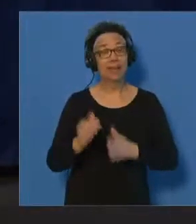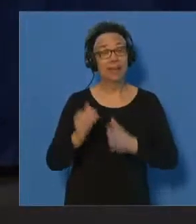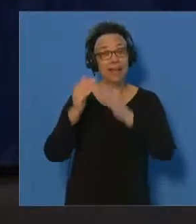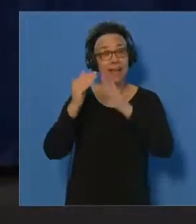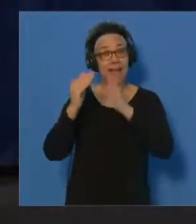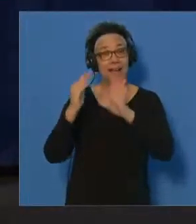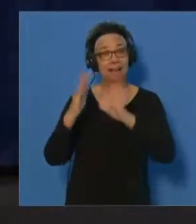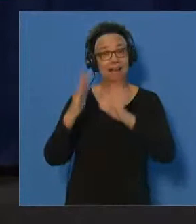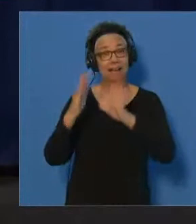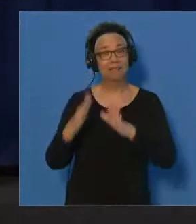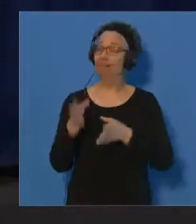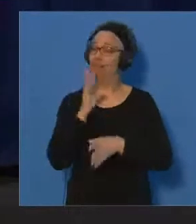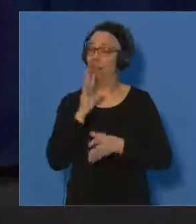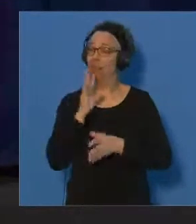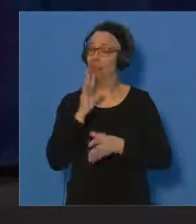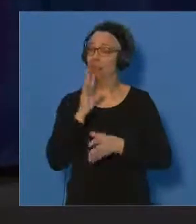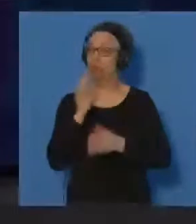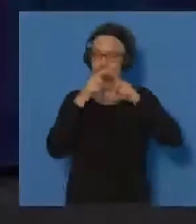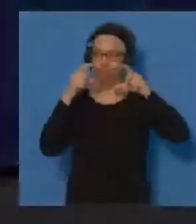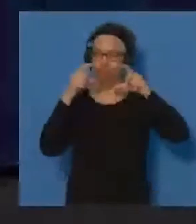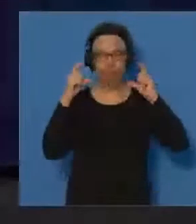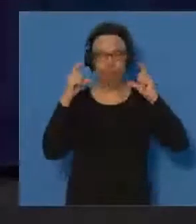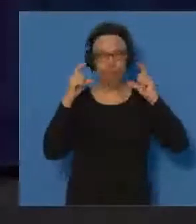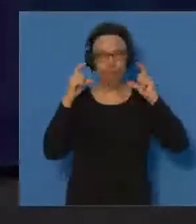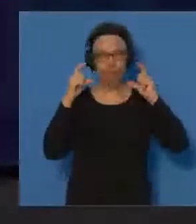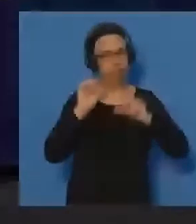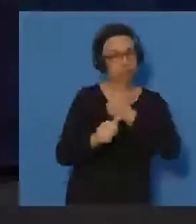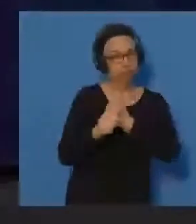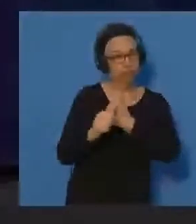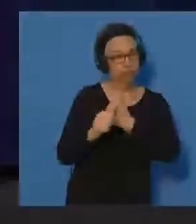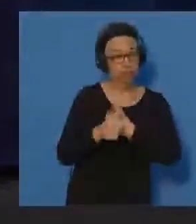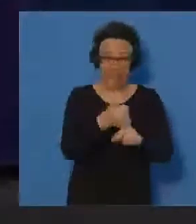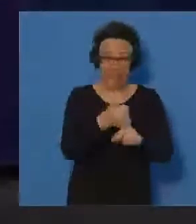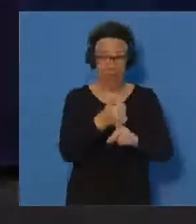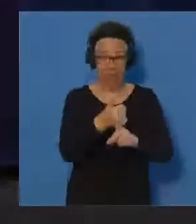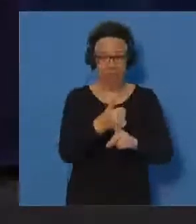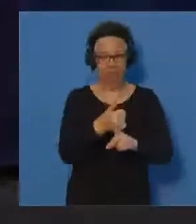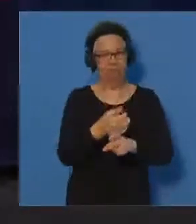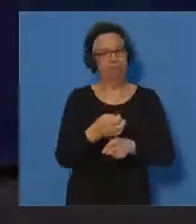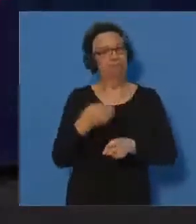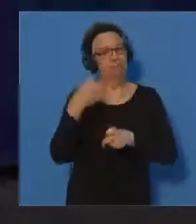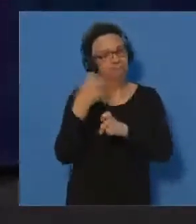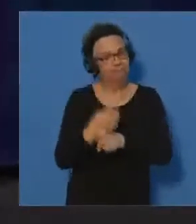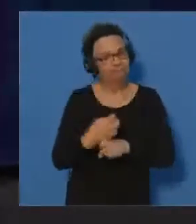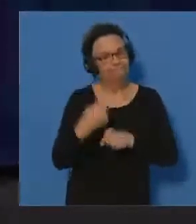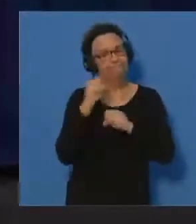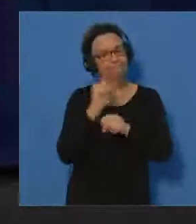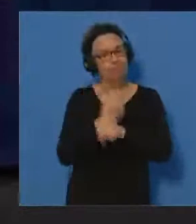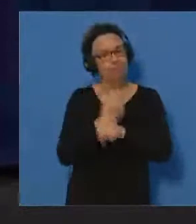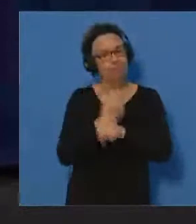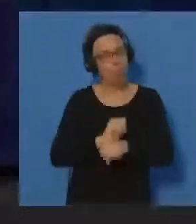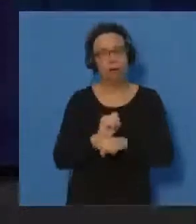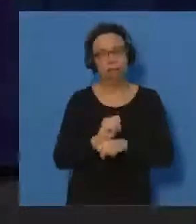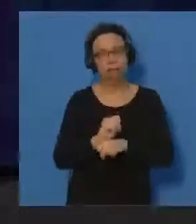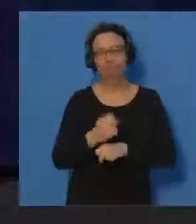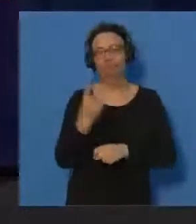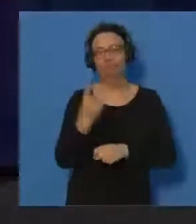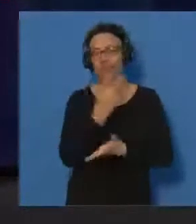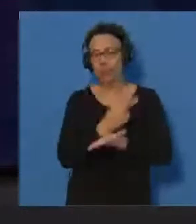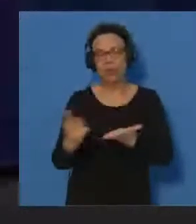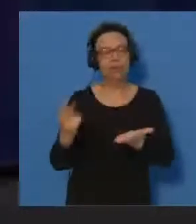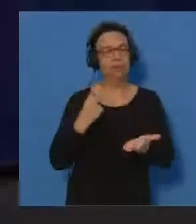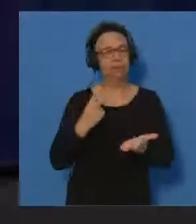face coverings and otherwise, you're putting yourselves at risk and putting the hard work that we've had for the last 2 weeks at risk as